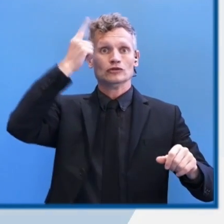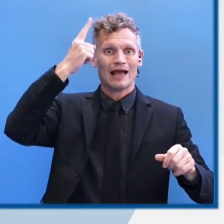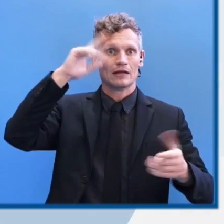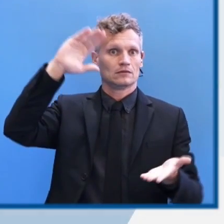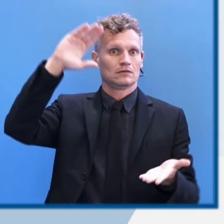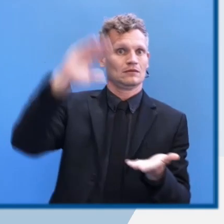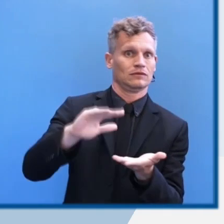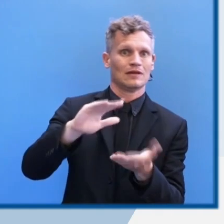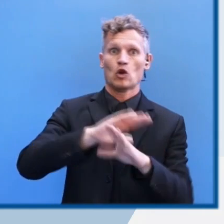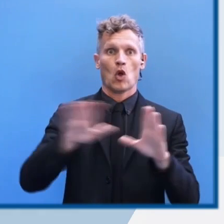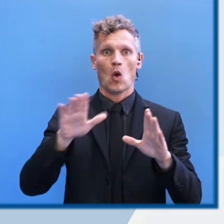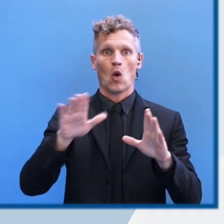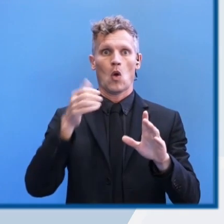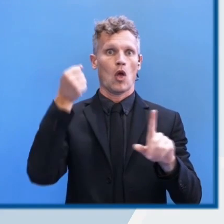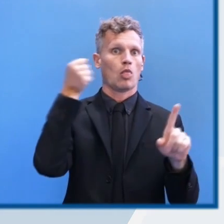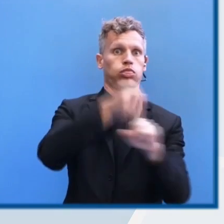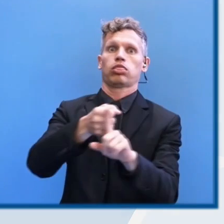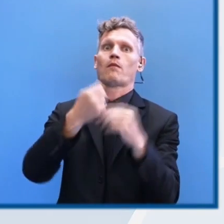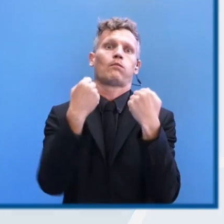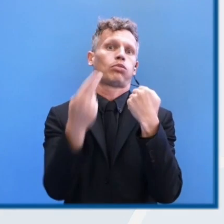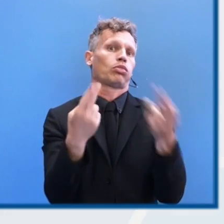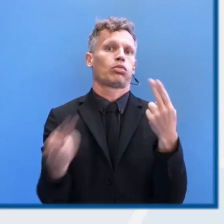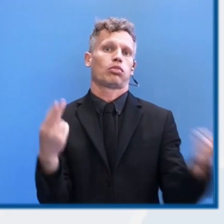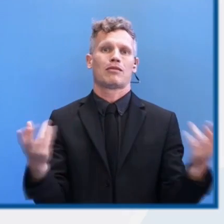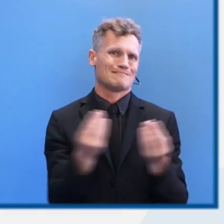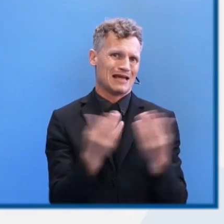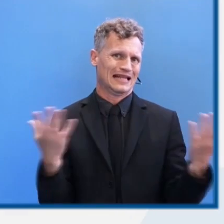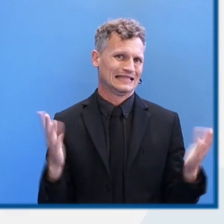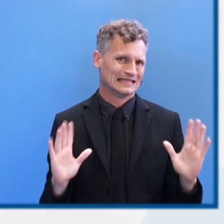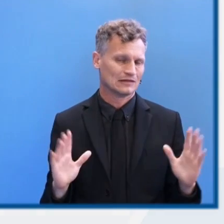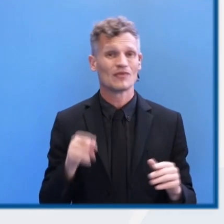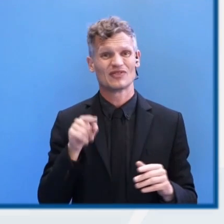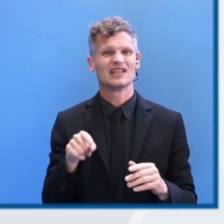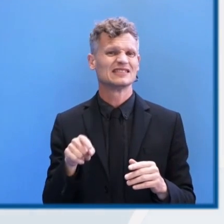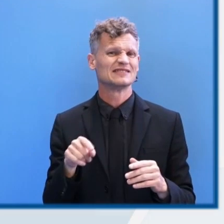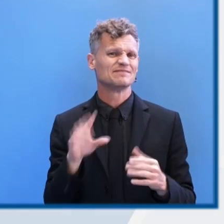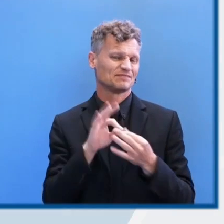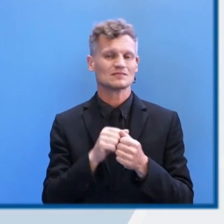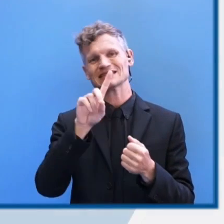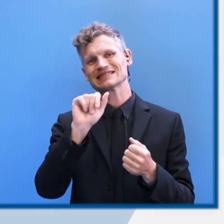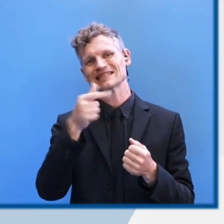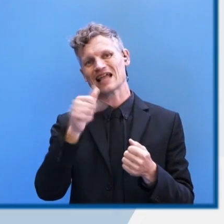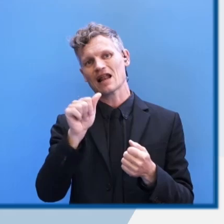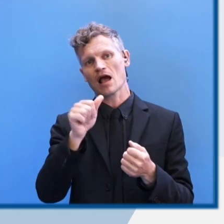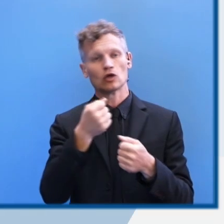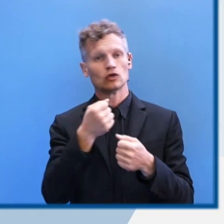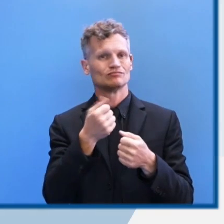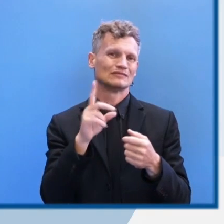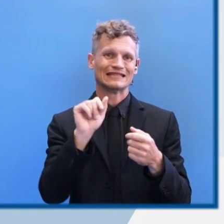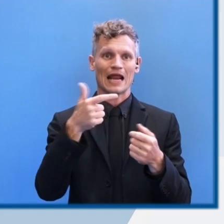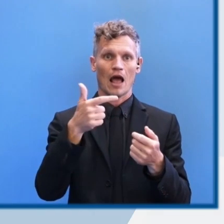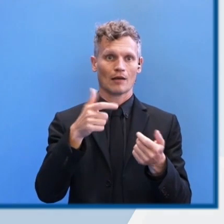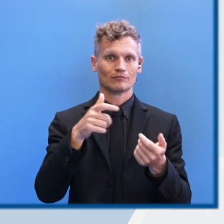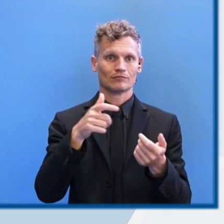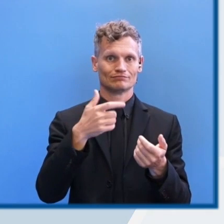about information with regard to data generation and management. I think also it might be useful for us